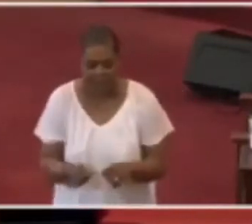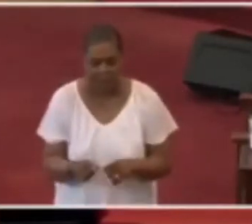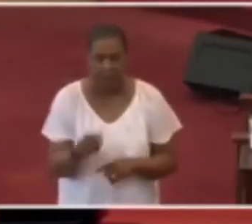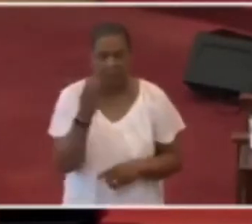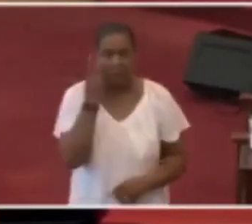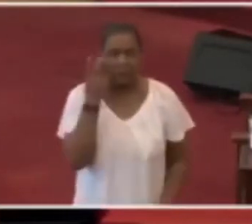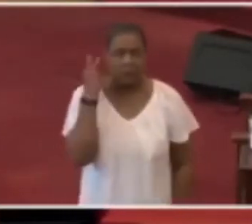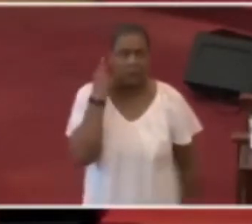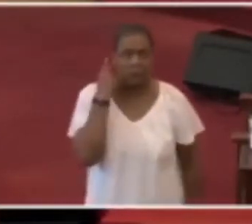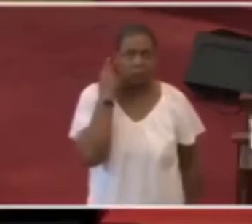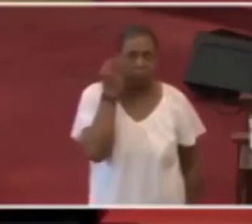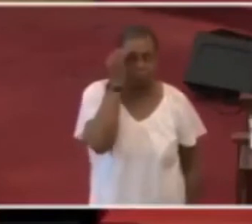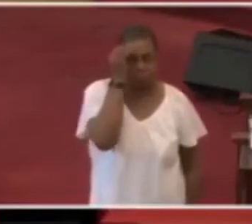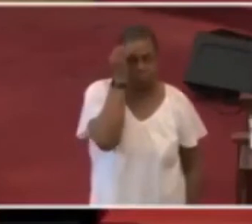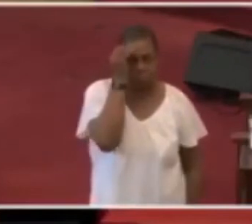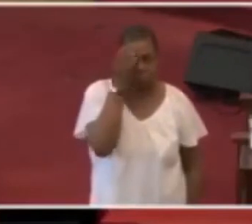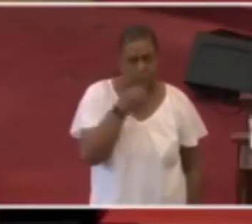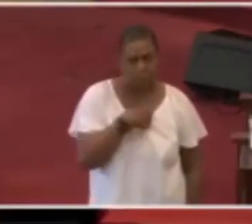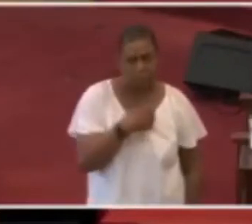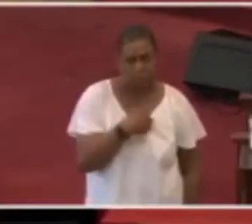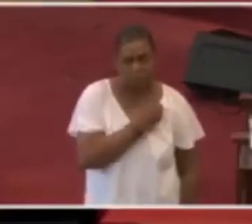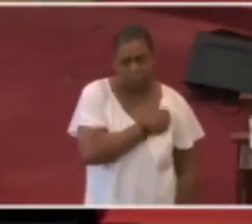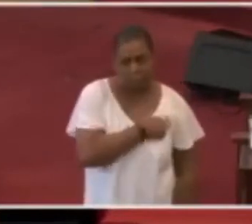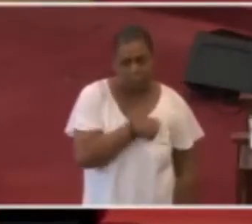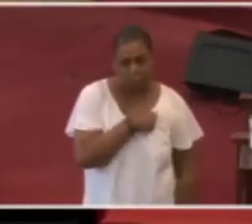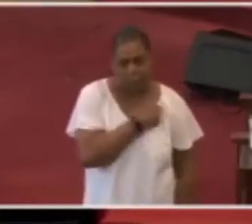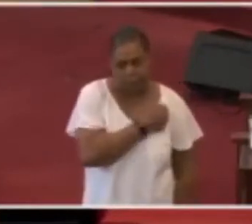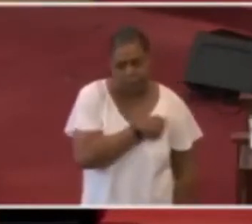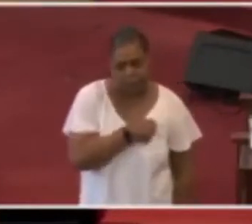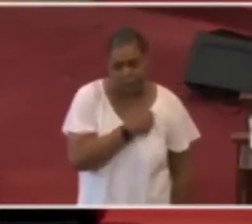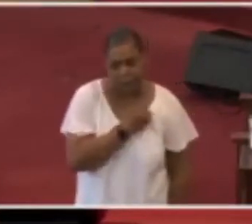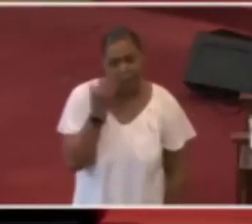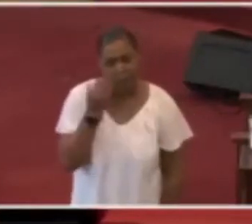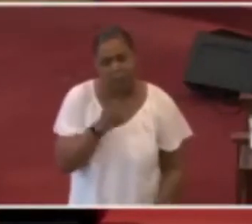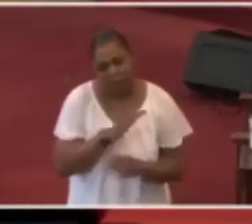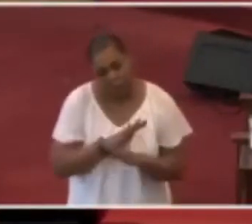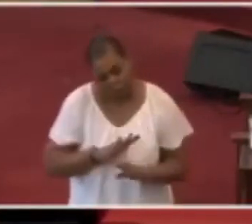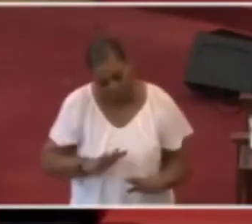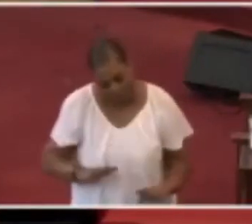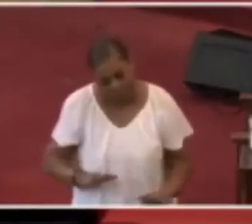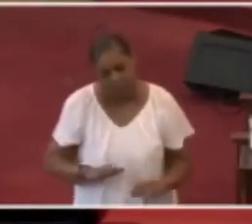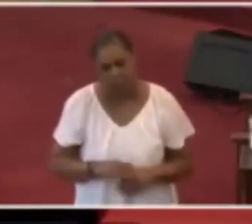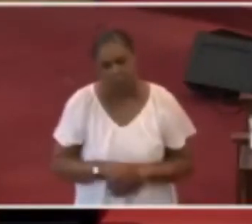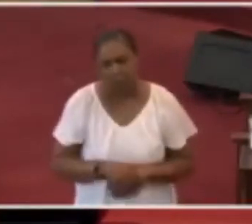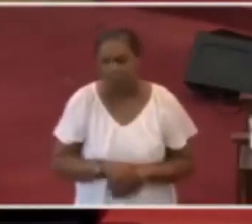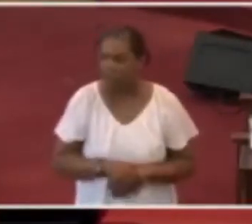rearview mirror and carry some regrets that had you just calmed down.